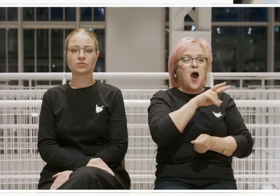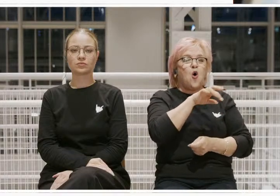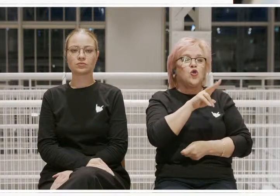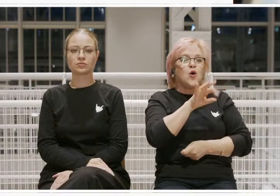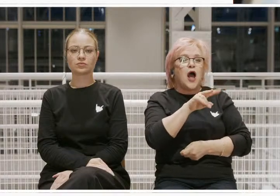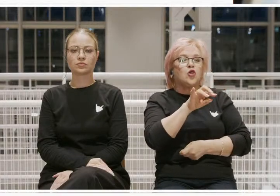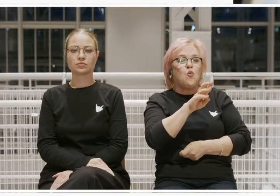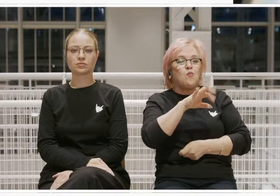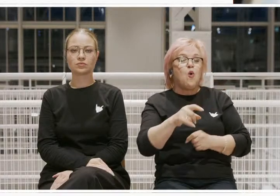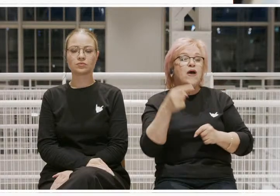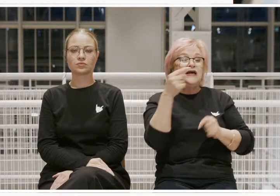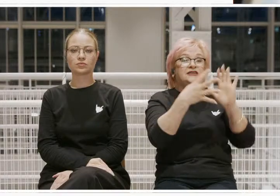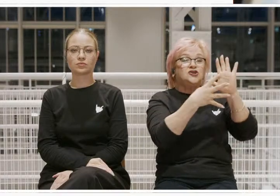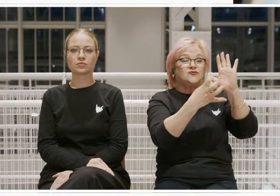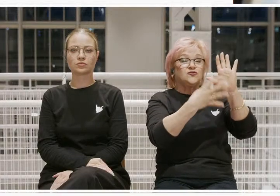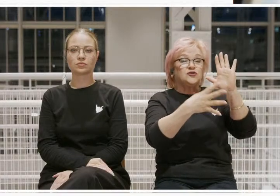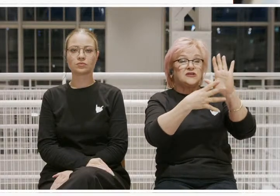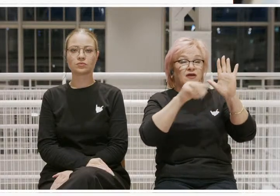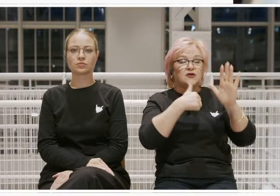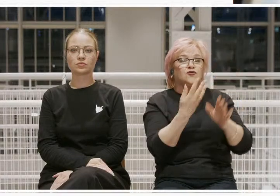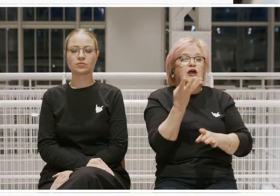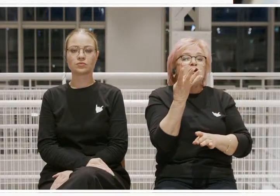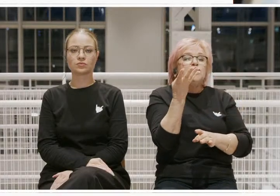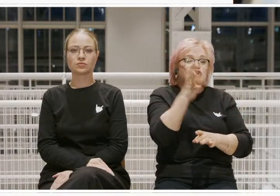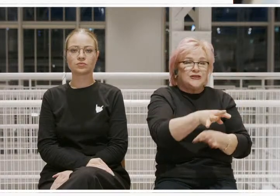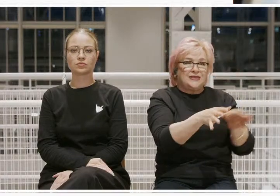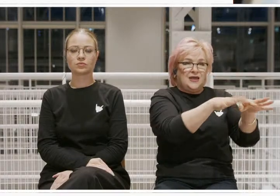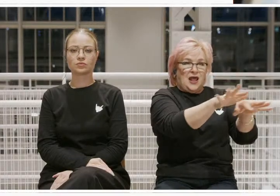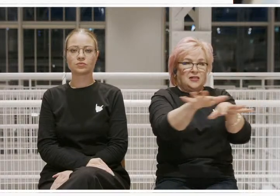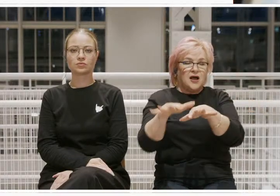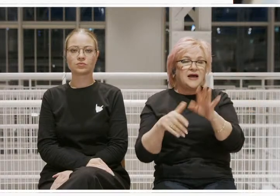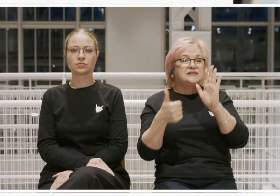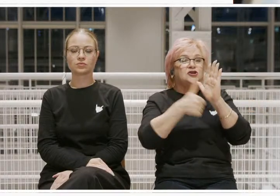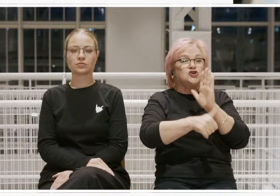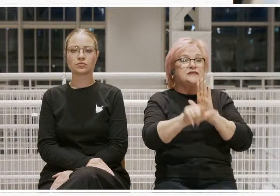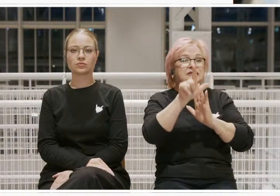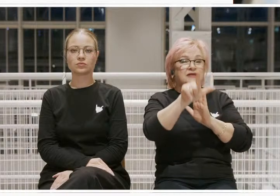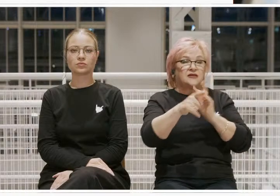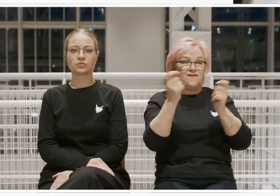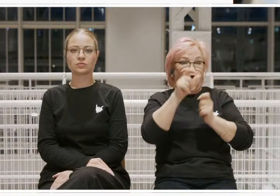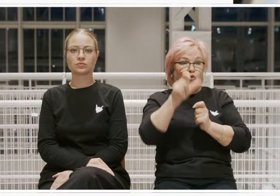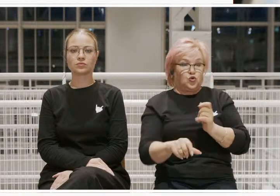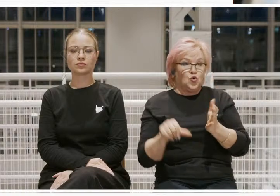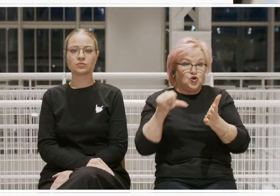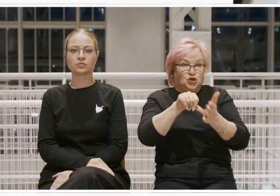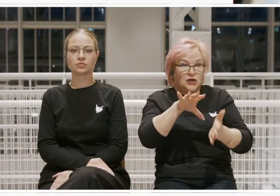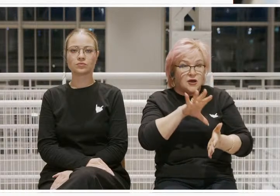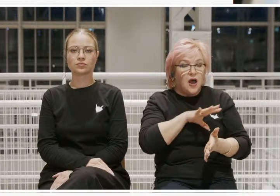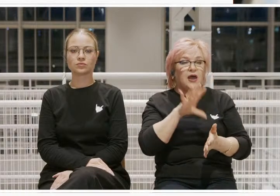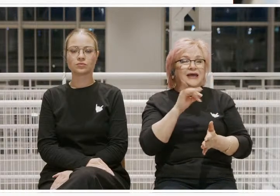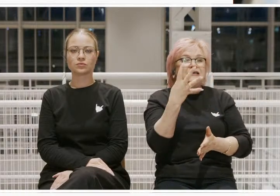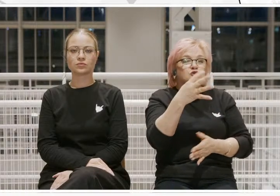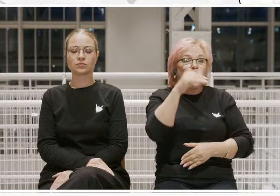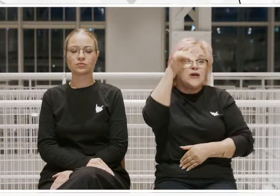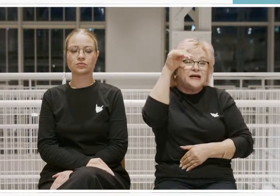4 venues with the participation of 62 artists and attracted 40,000